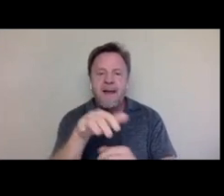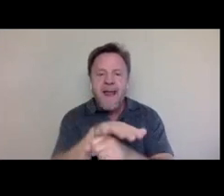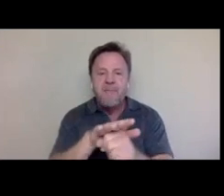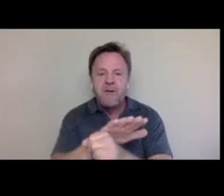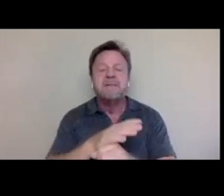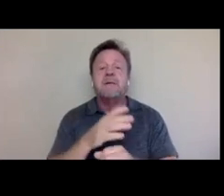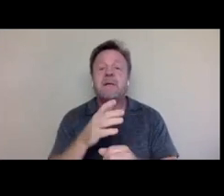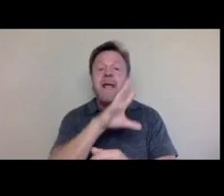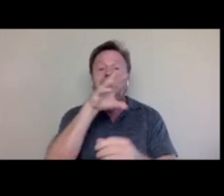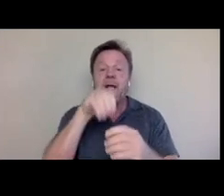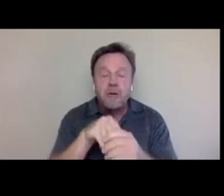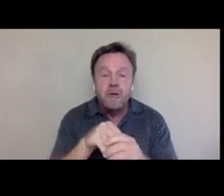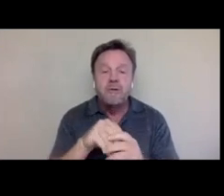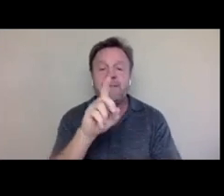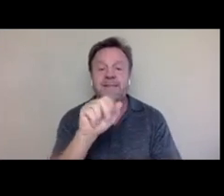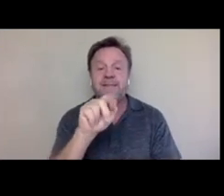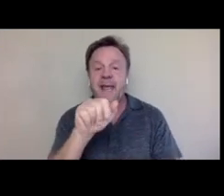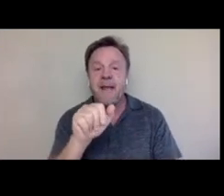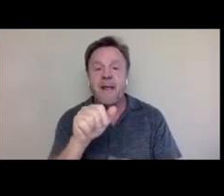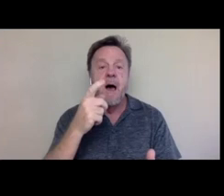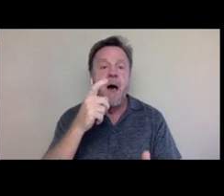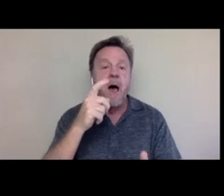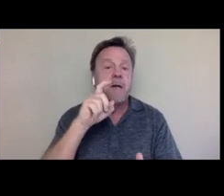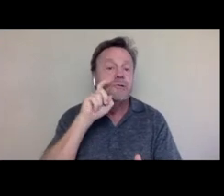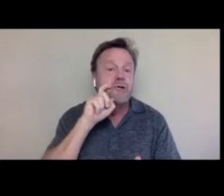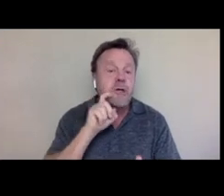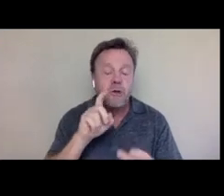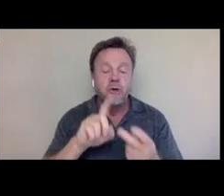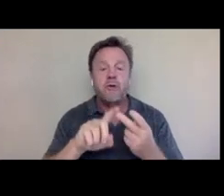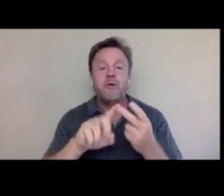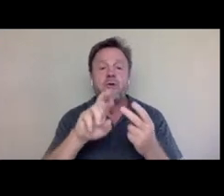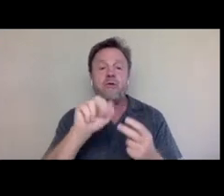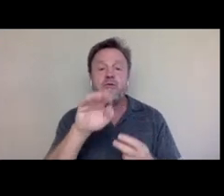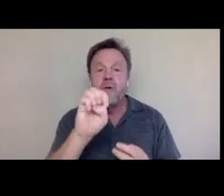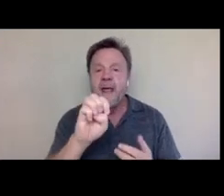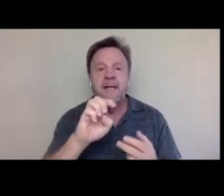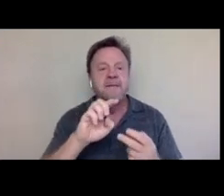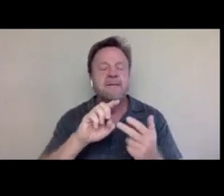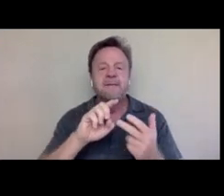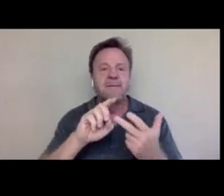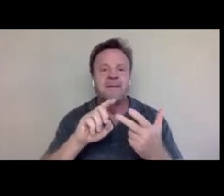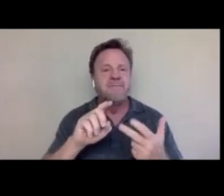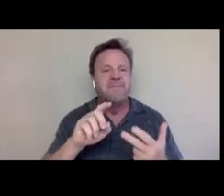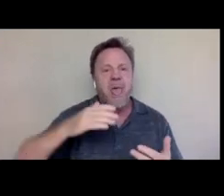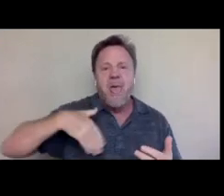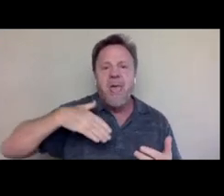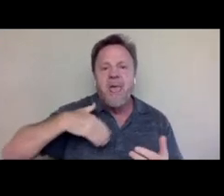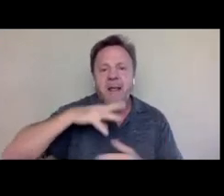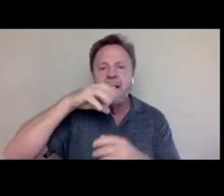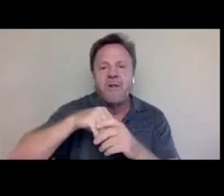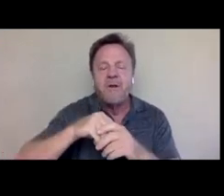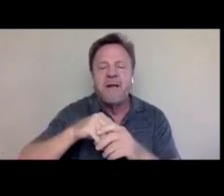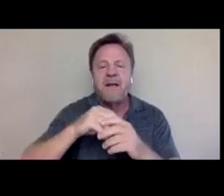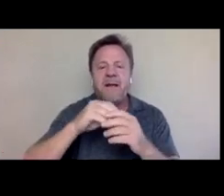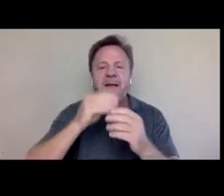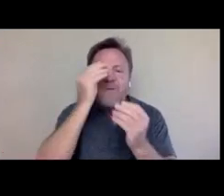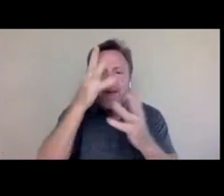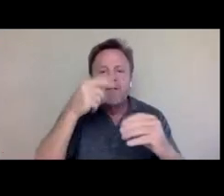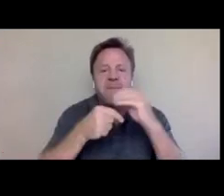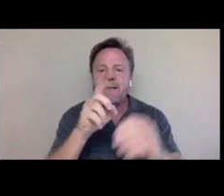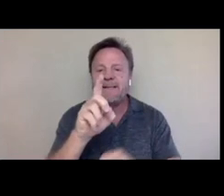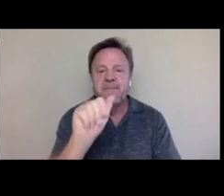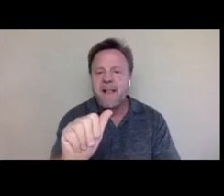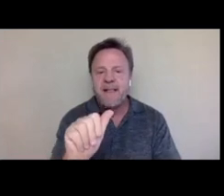data on gender, on race, but it does not yet include information on disability. Next slide, please.